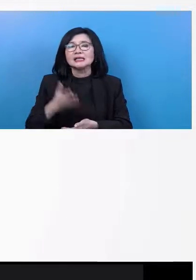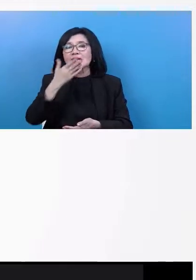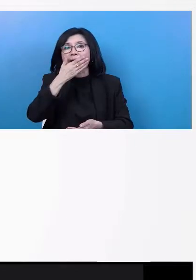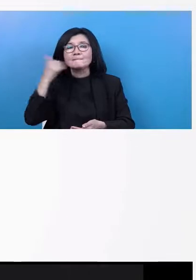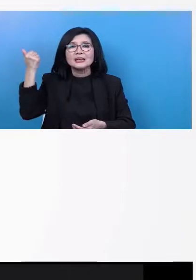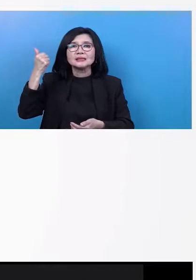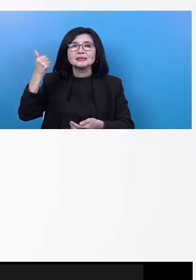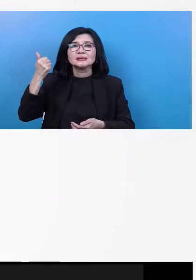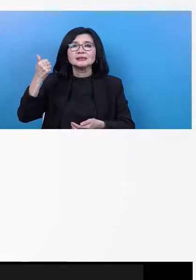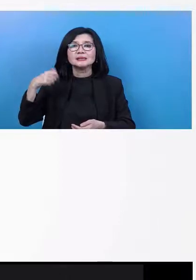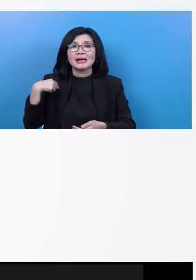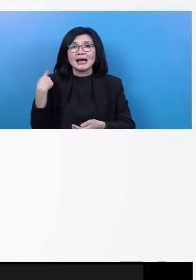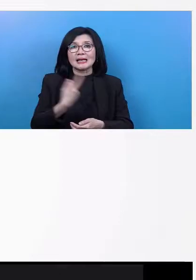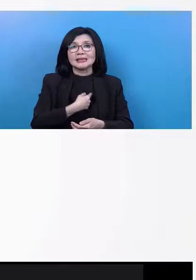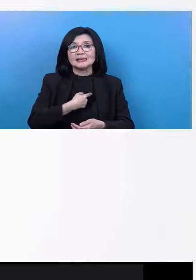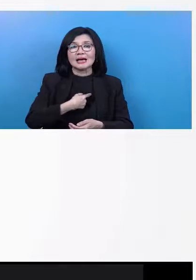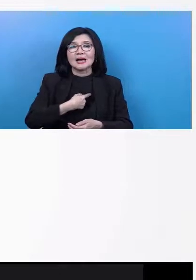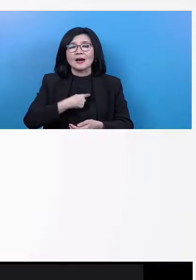challenge, blessing,